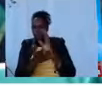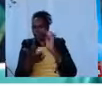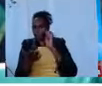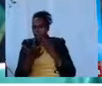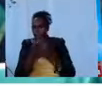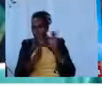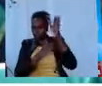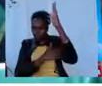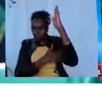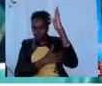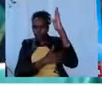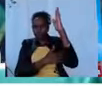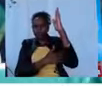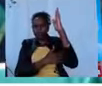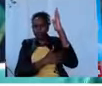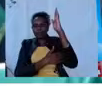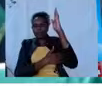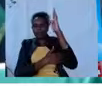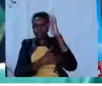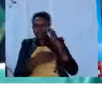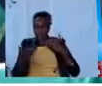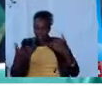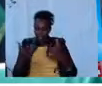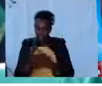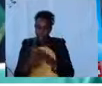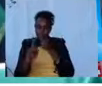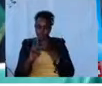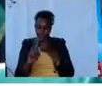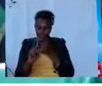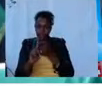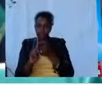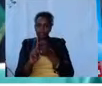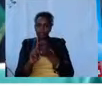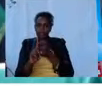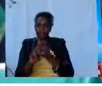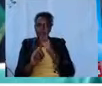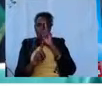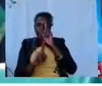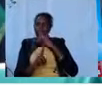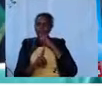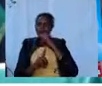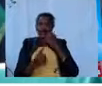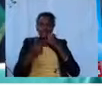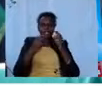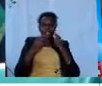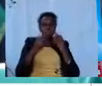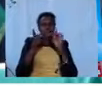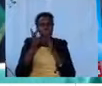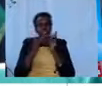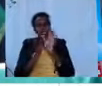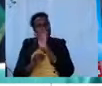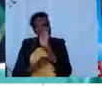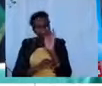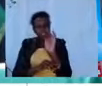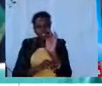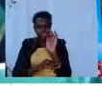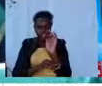God. In the New Testament, one man came to Jesus and asked him,